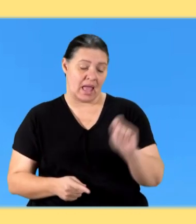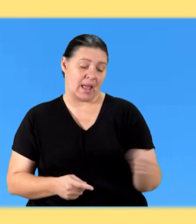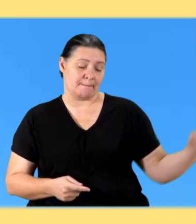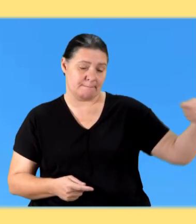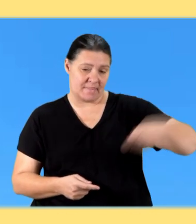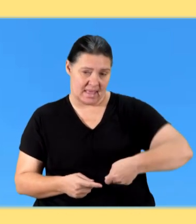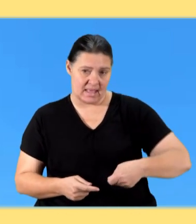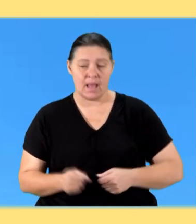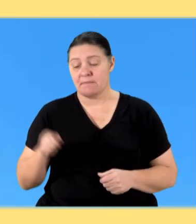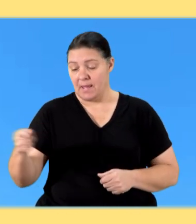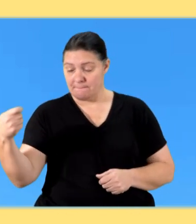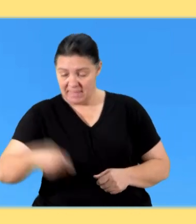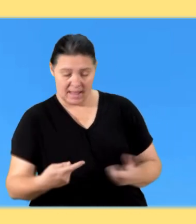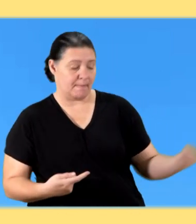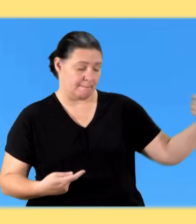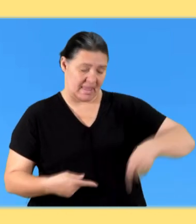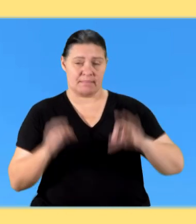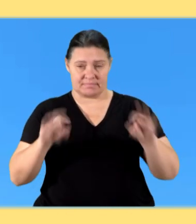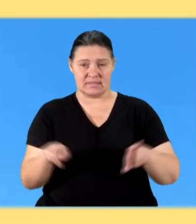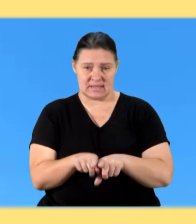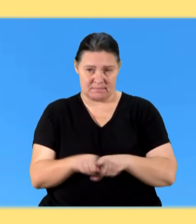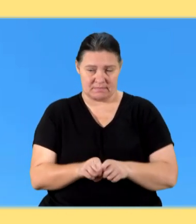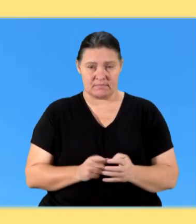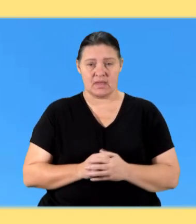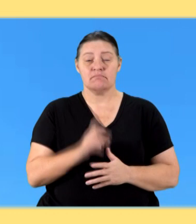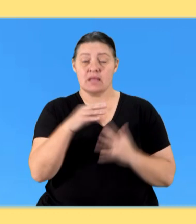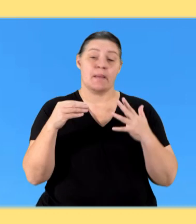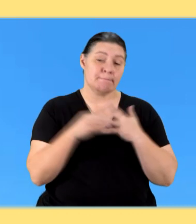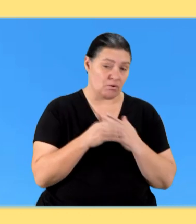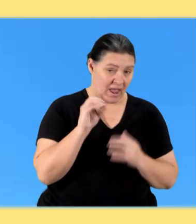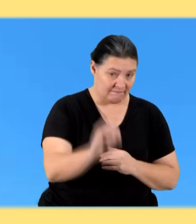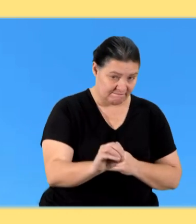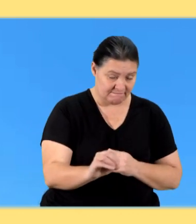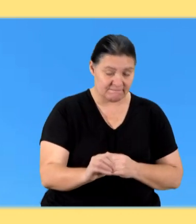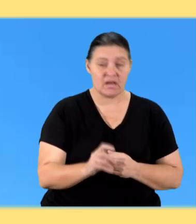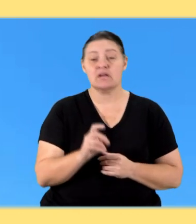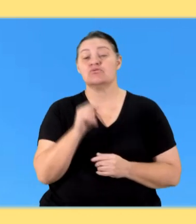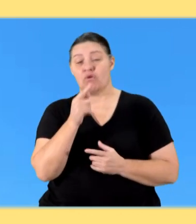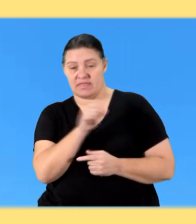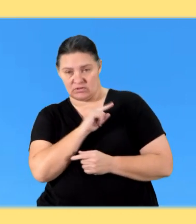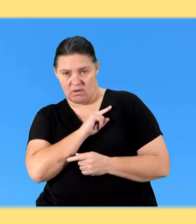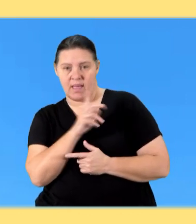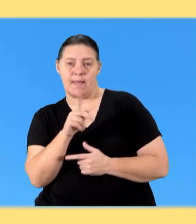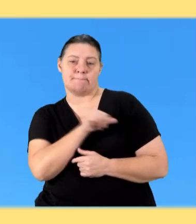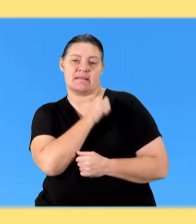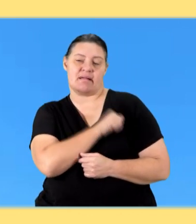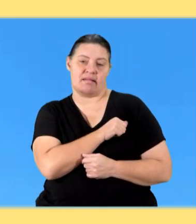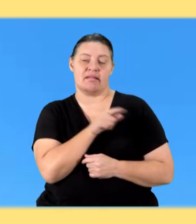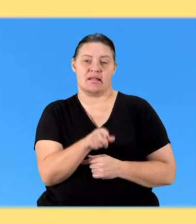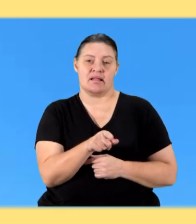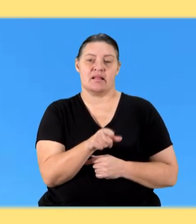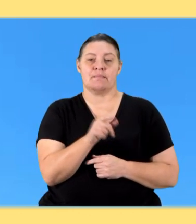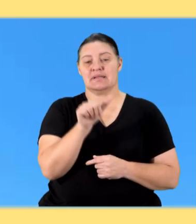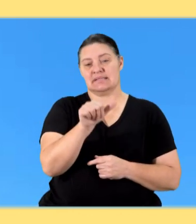firm contributes to the medical aid on a rand-for-rand basis. F file is married. So Mr. File is married, therefore his medical